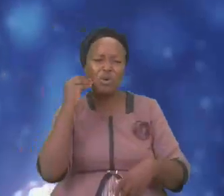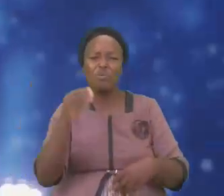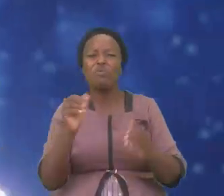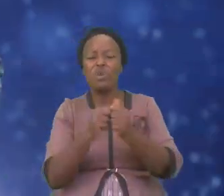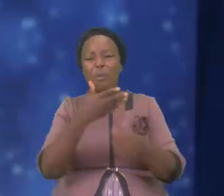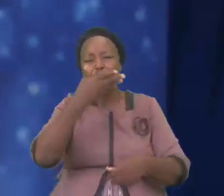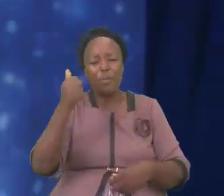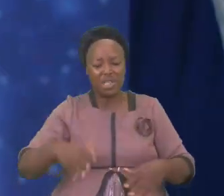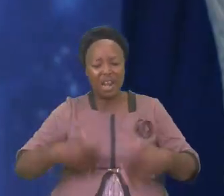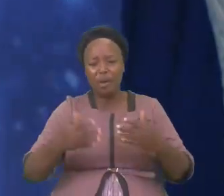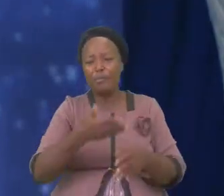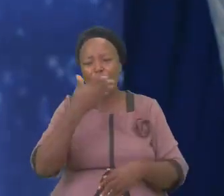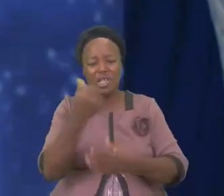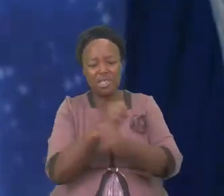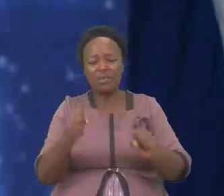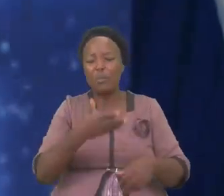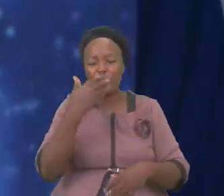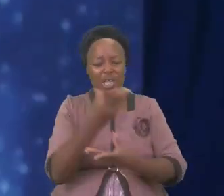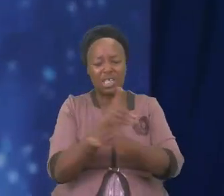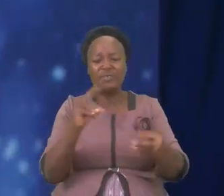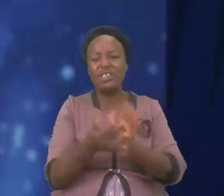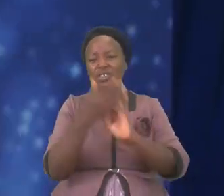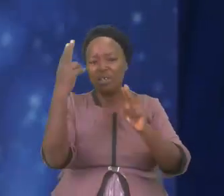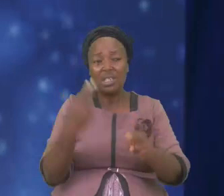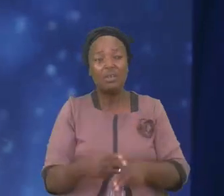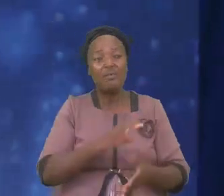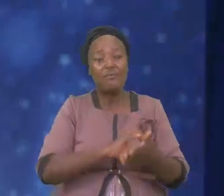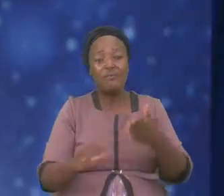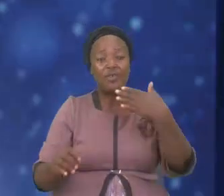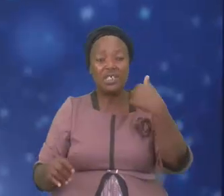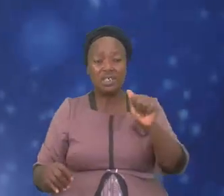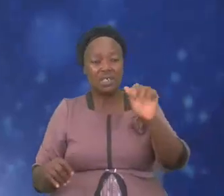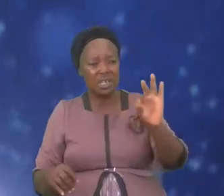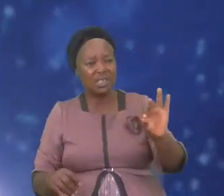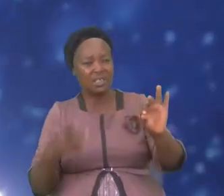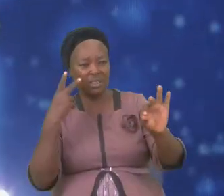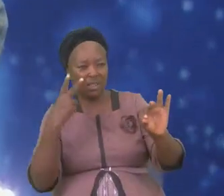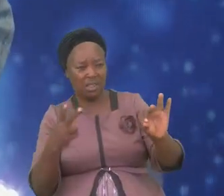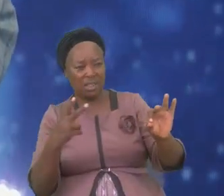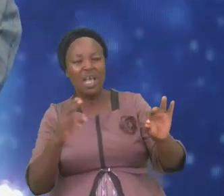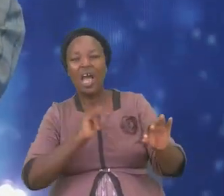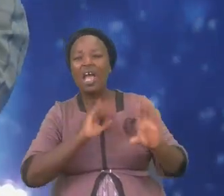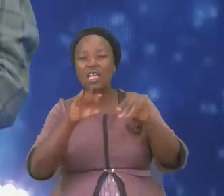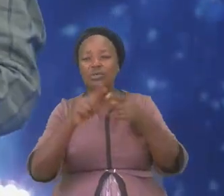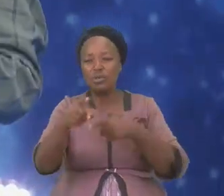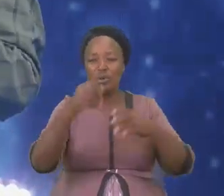In verse 19, behold, I give unto you power. Behold, I give unto you power to